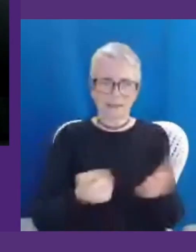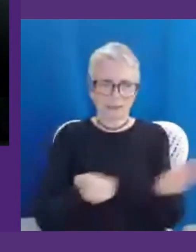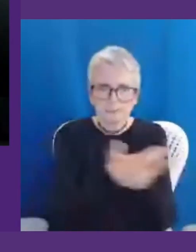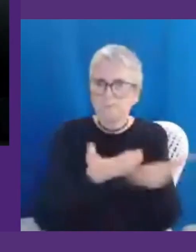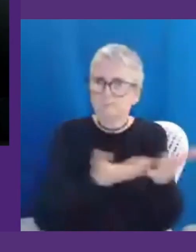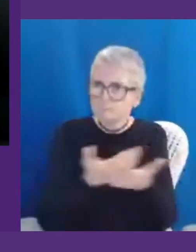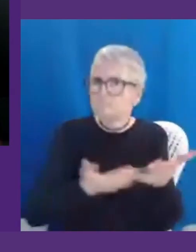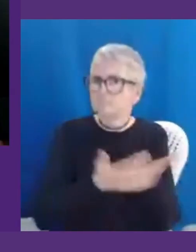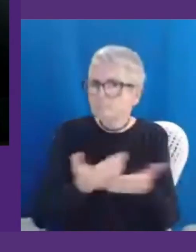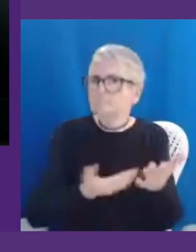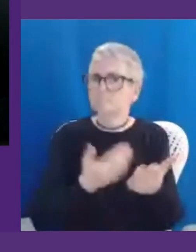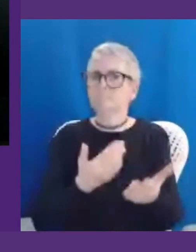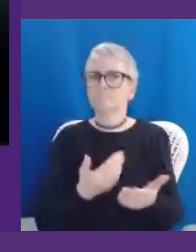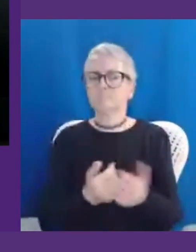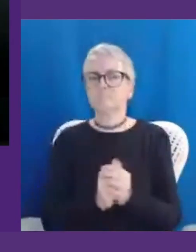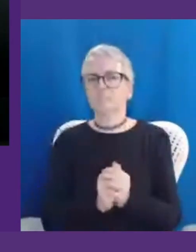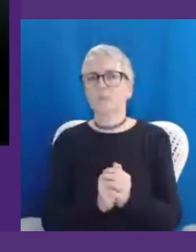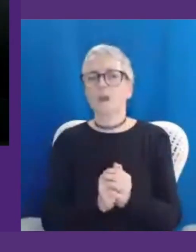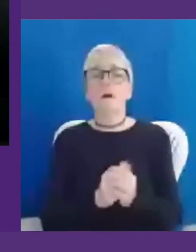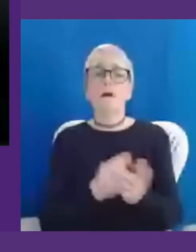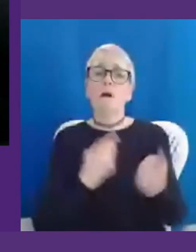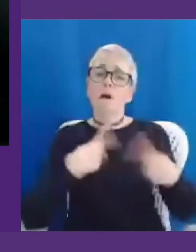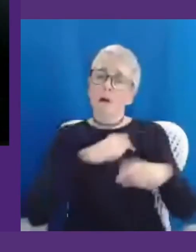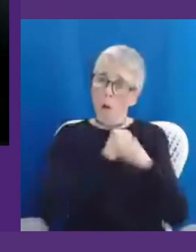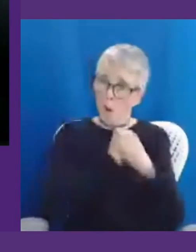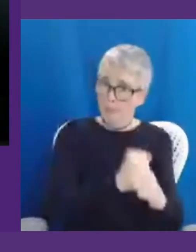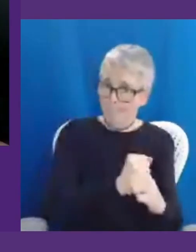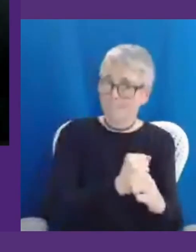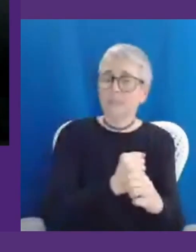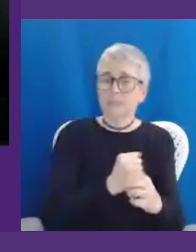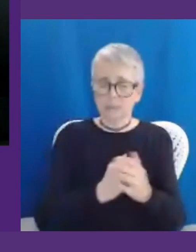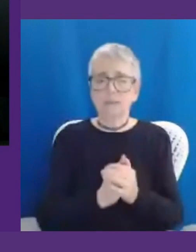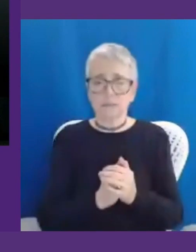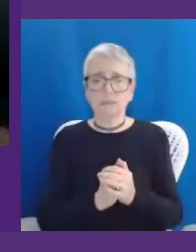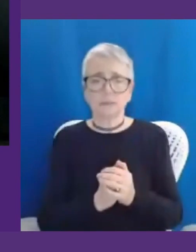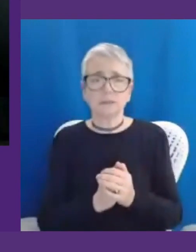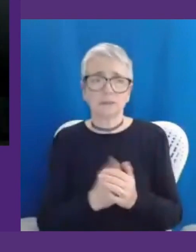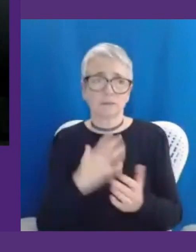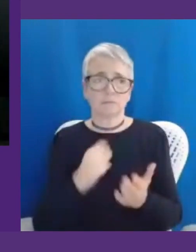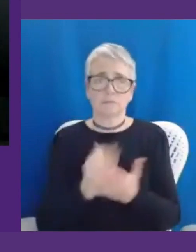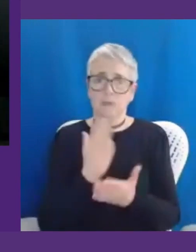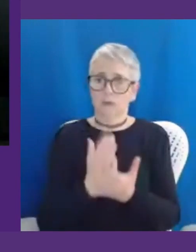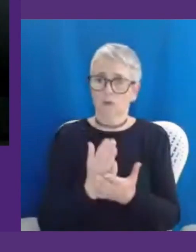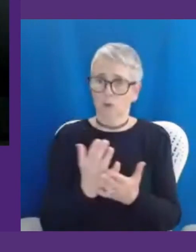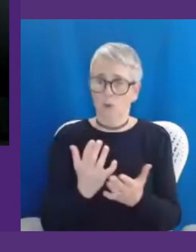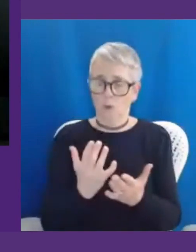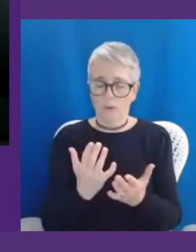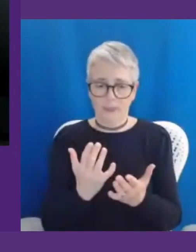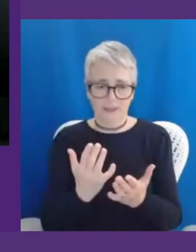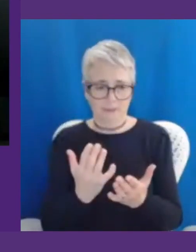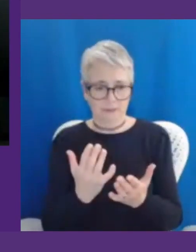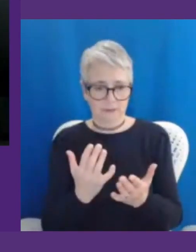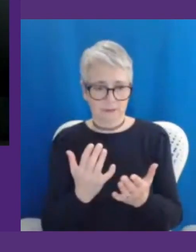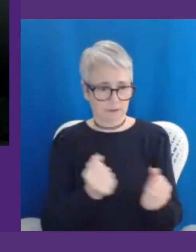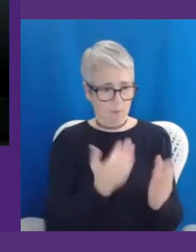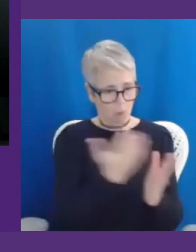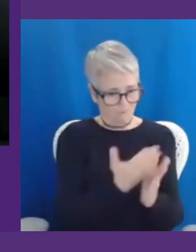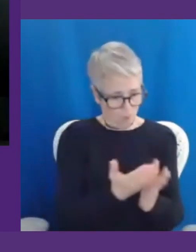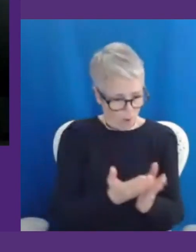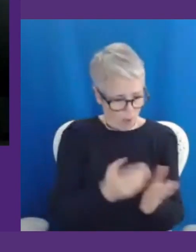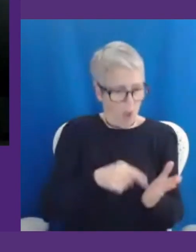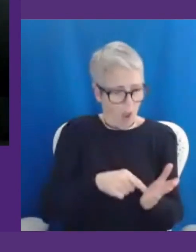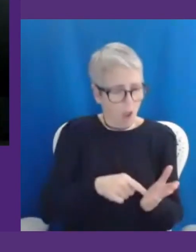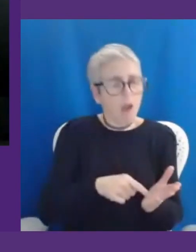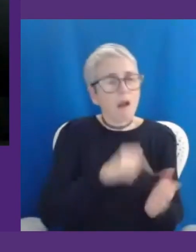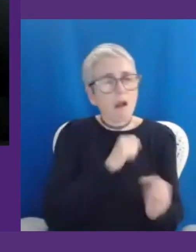code. Those commitments are broken down into program and portfolio level. So at portfolio level, the commitments require